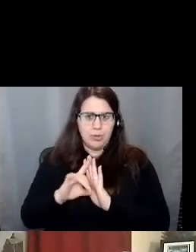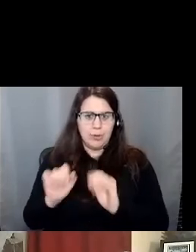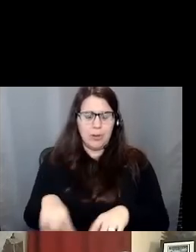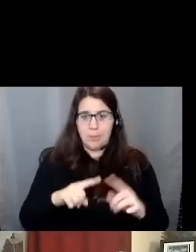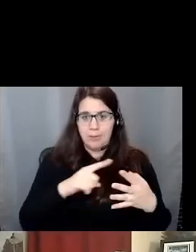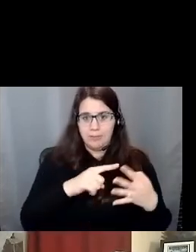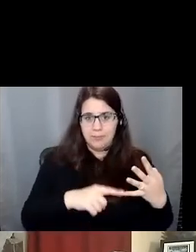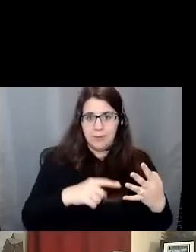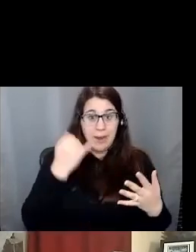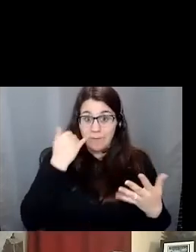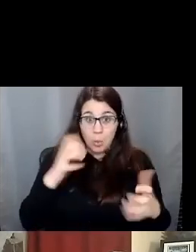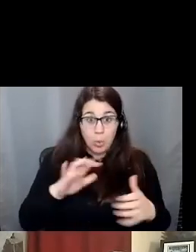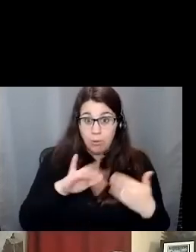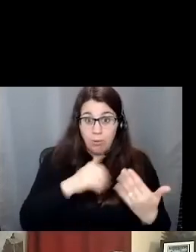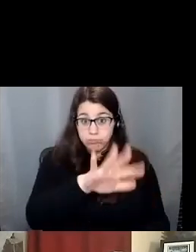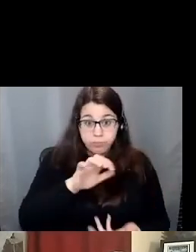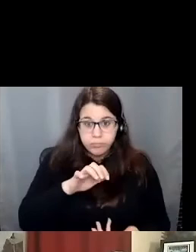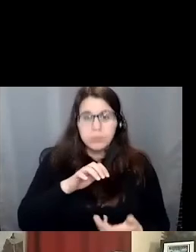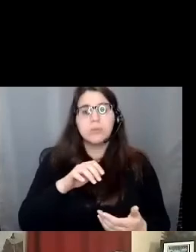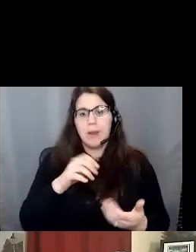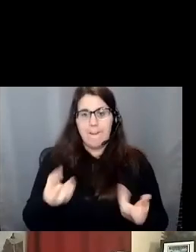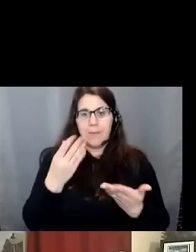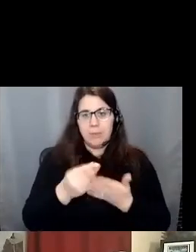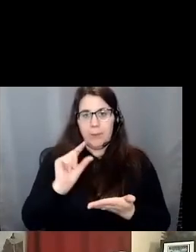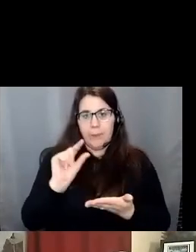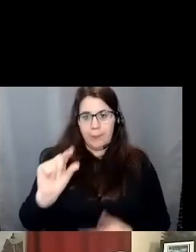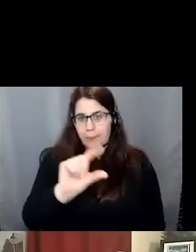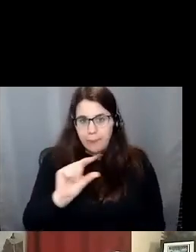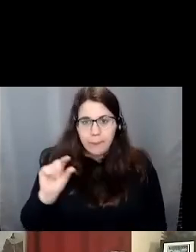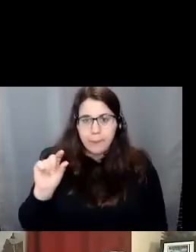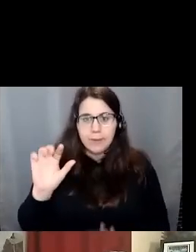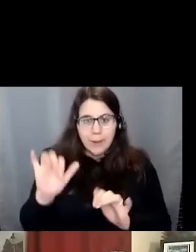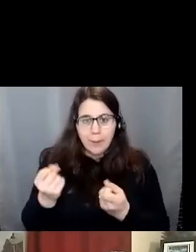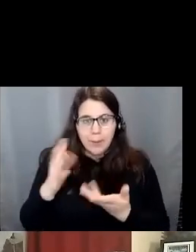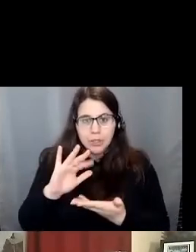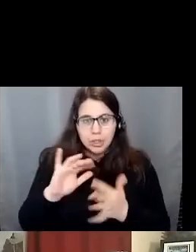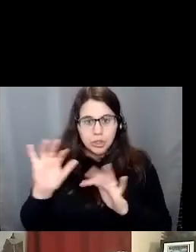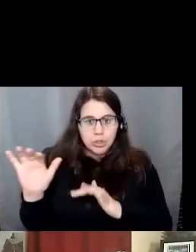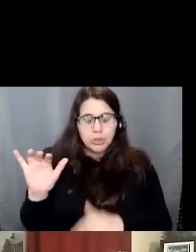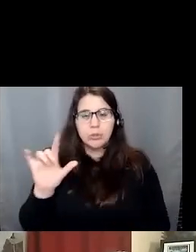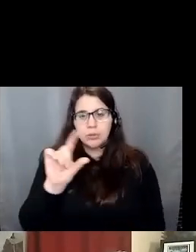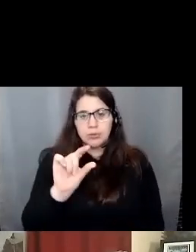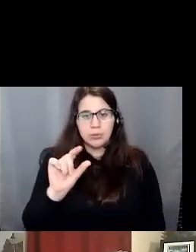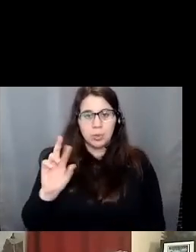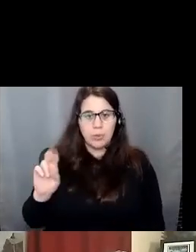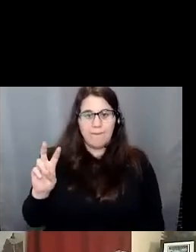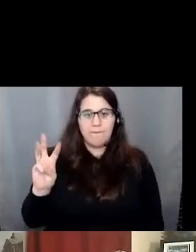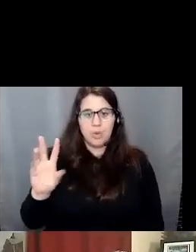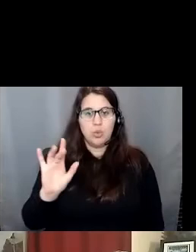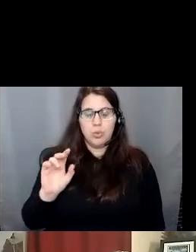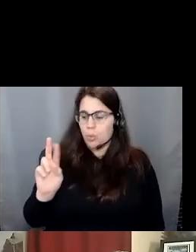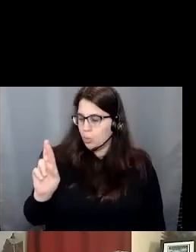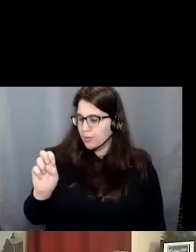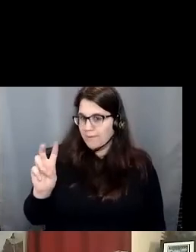if you don't want to withdraw everything, just simply put in the dollar amount that you want to, click on review. That will take you to the next screen